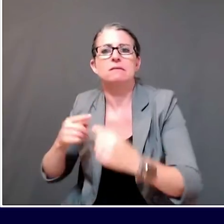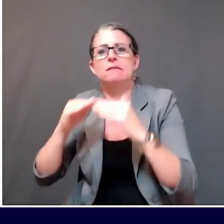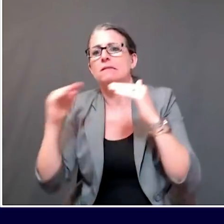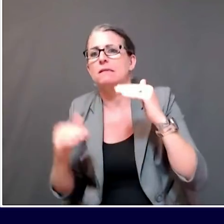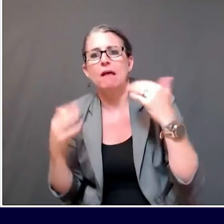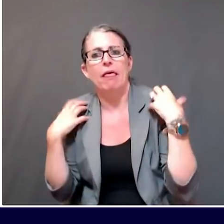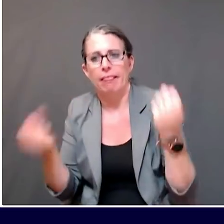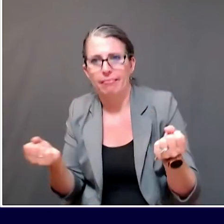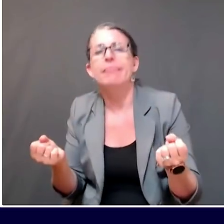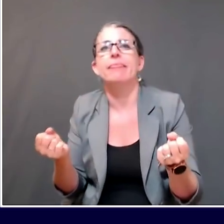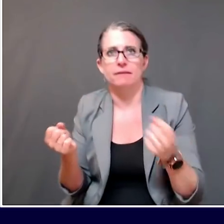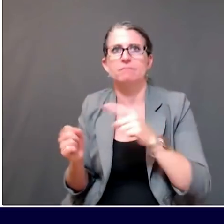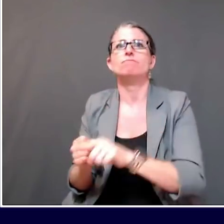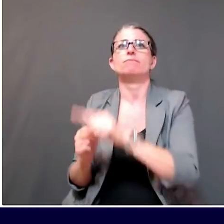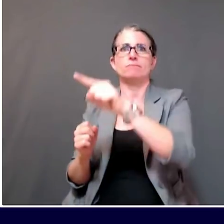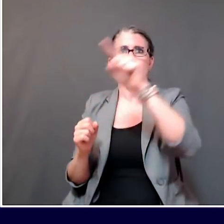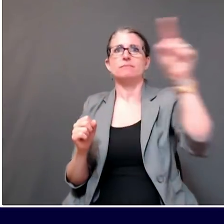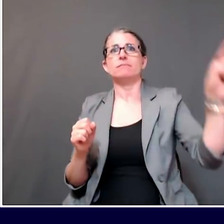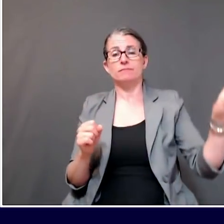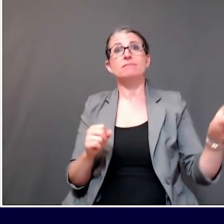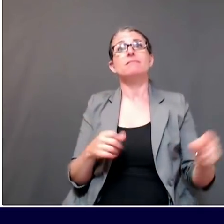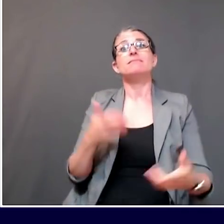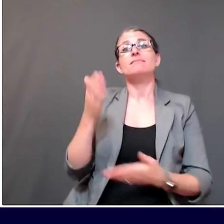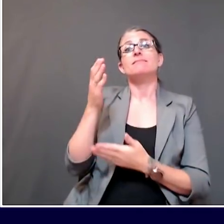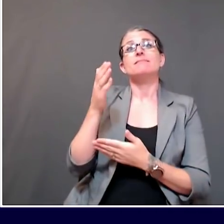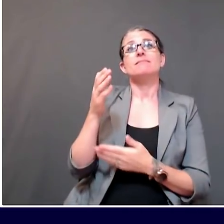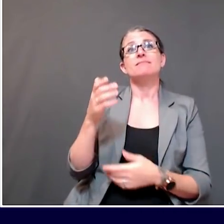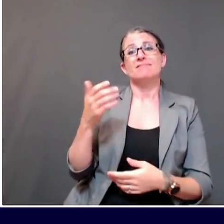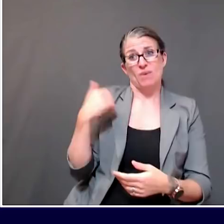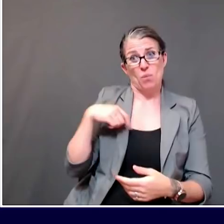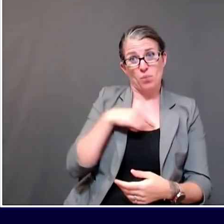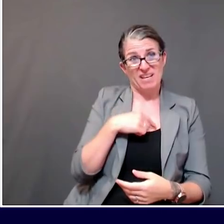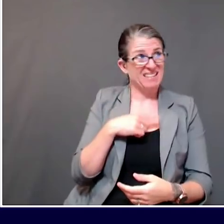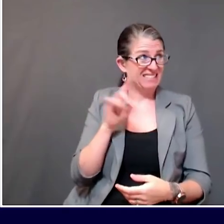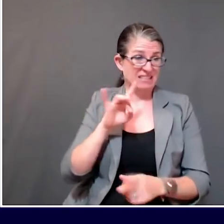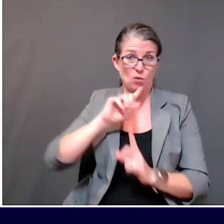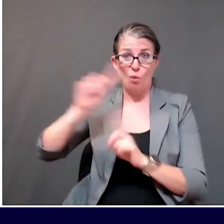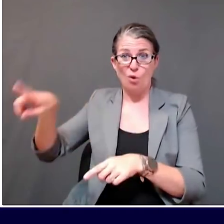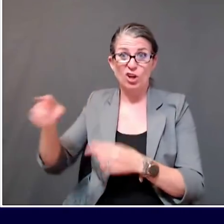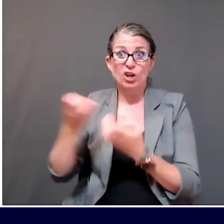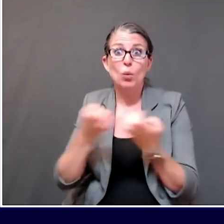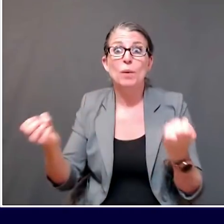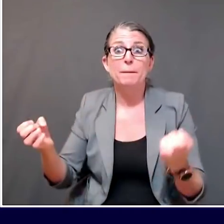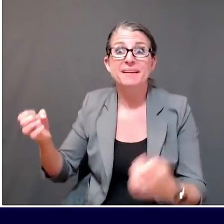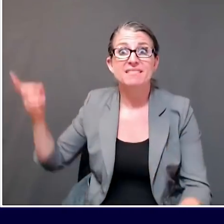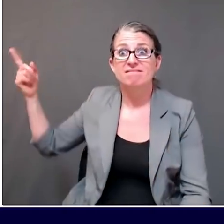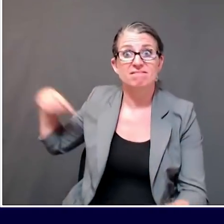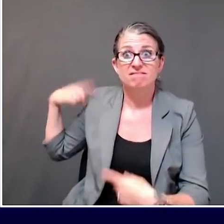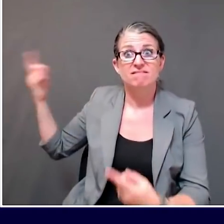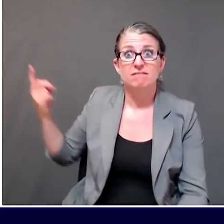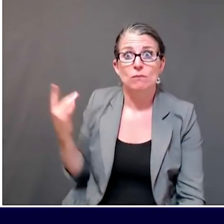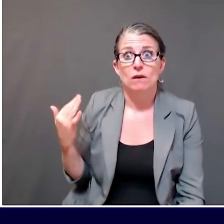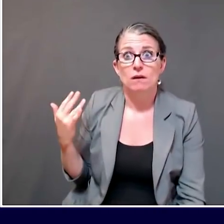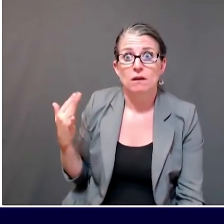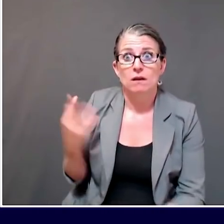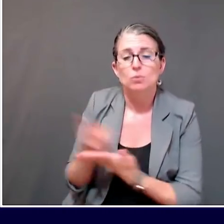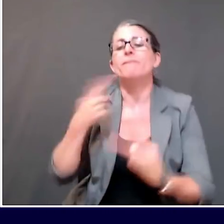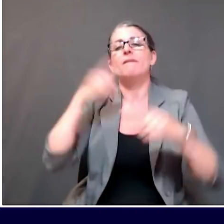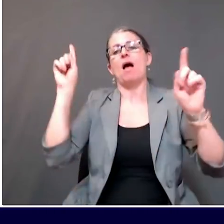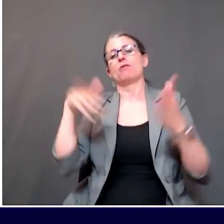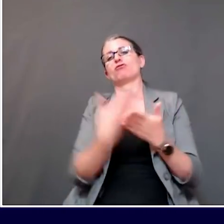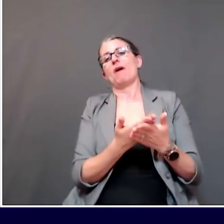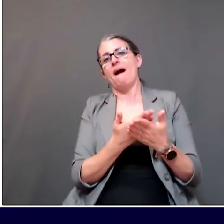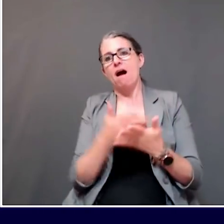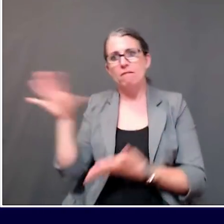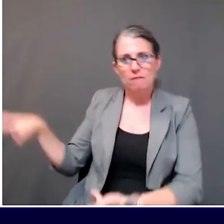suddenly arriving, and vice versa. Sometimes things get delayed. So we feel confident that in the coming weeks, we'll be able